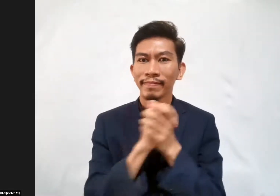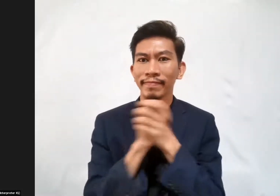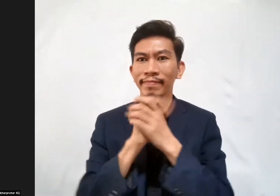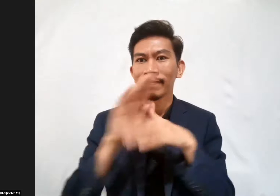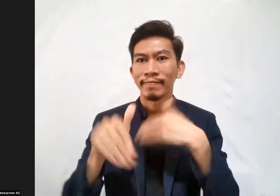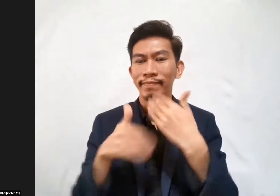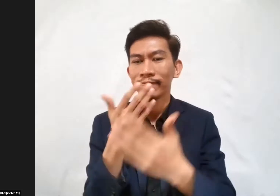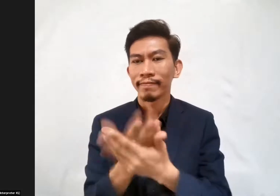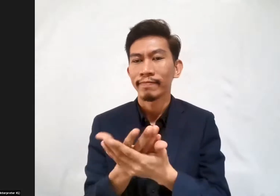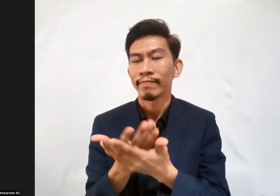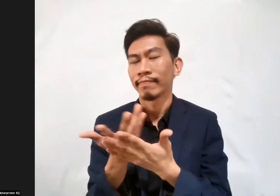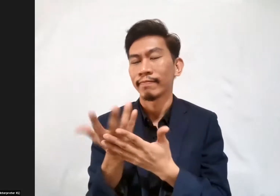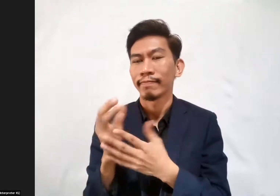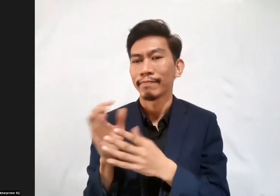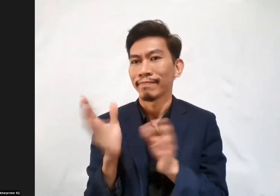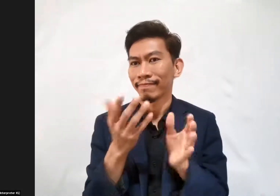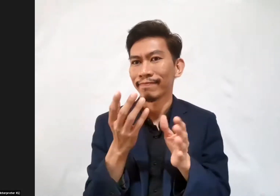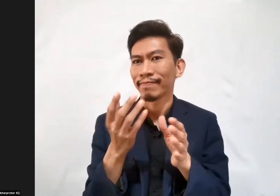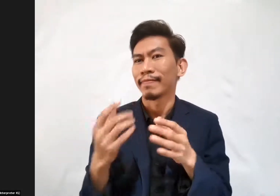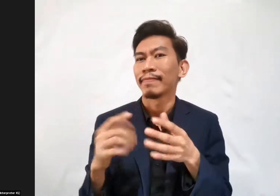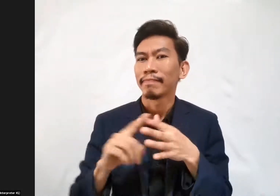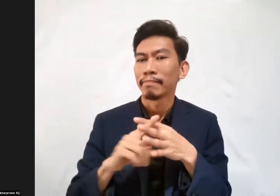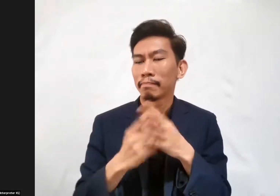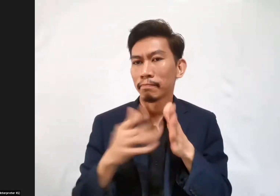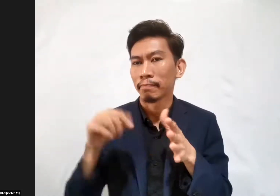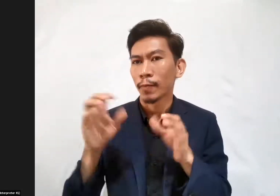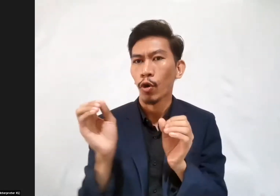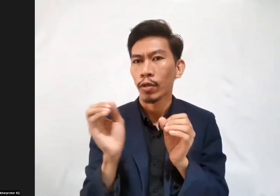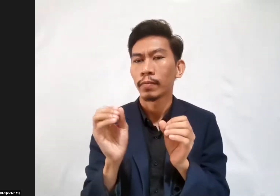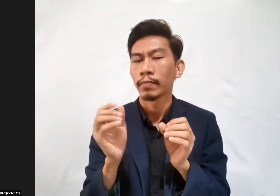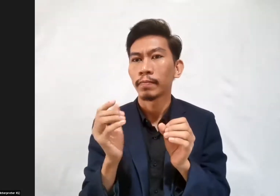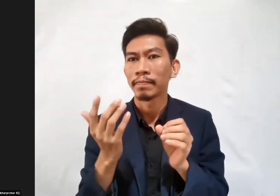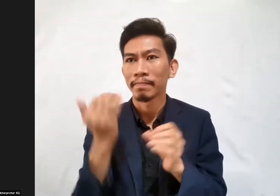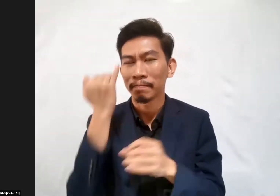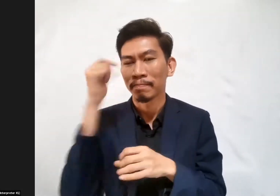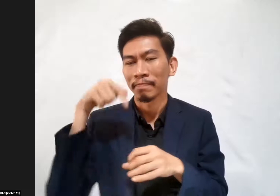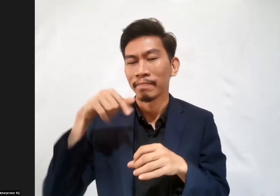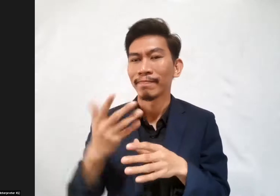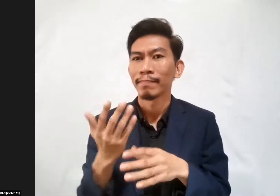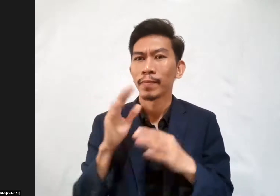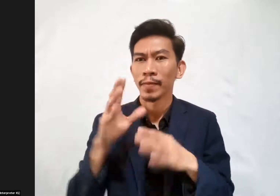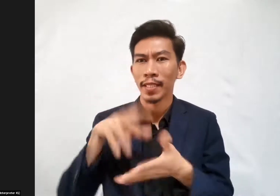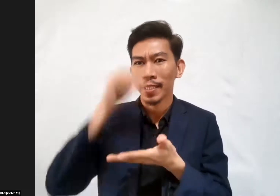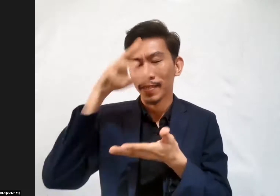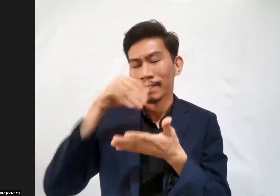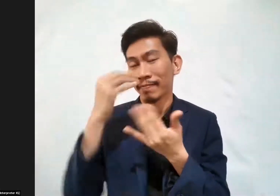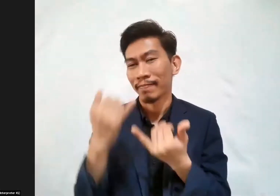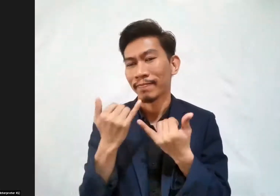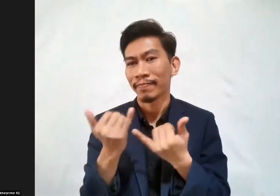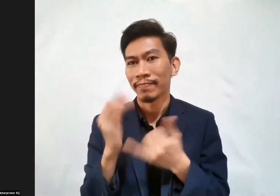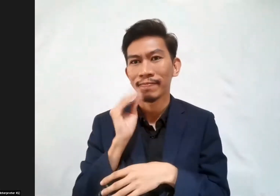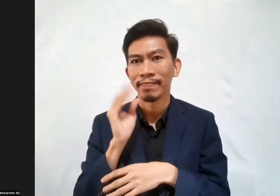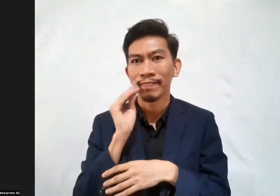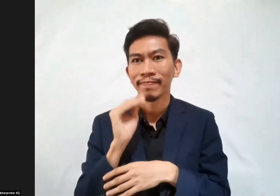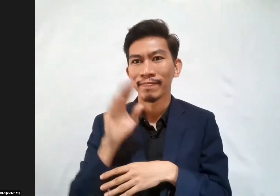the participants here, and thank you very much. It has indeed been a big learning experience for us here. And I would like to